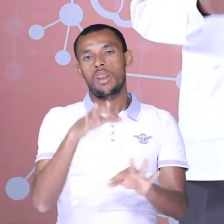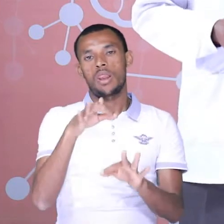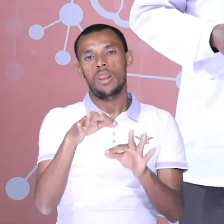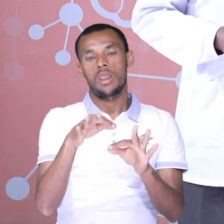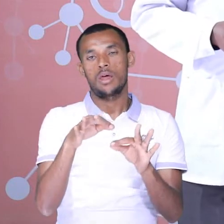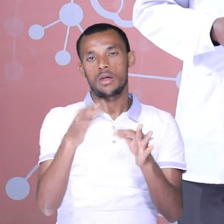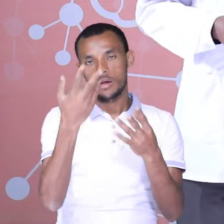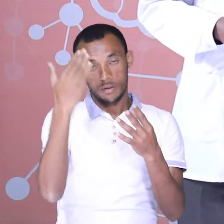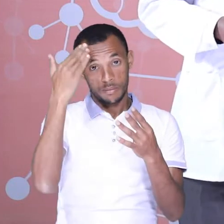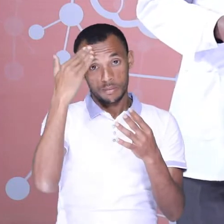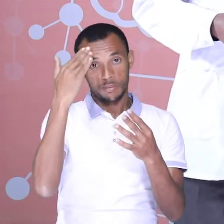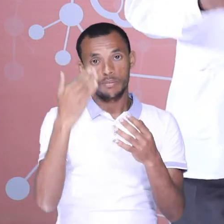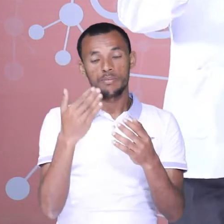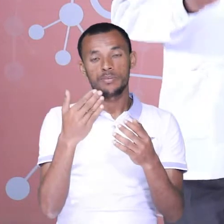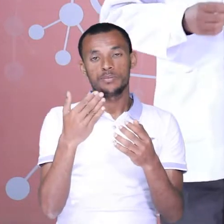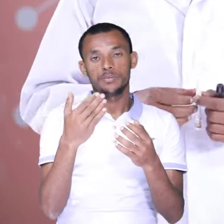As you remember,